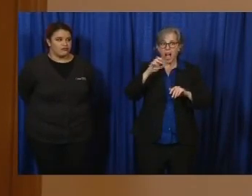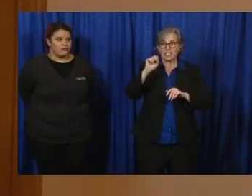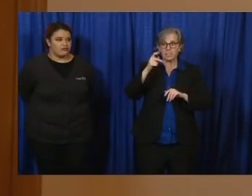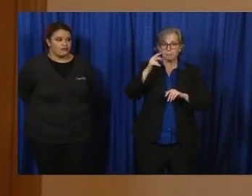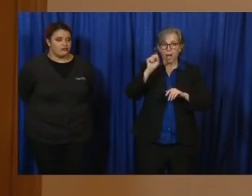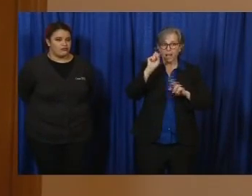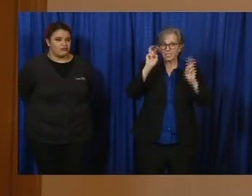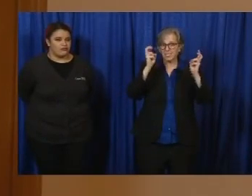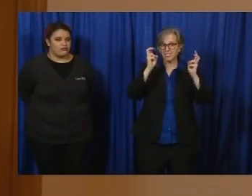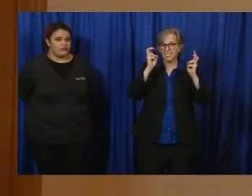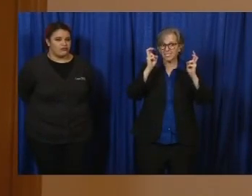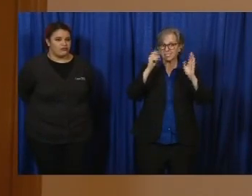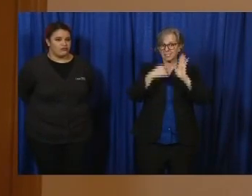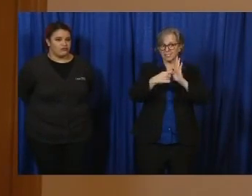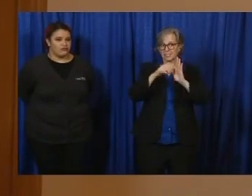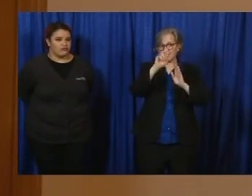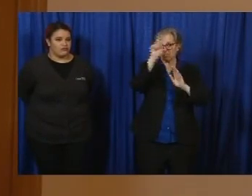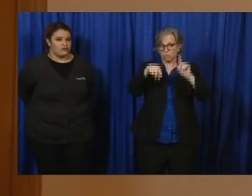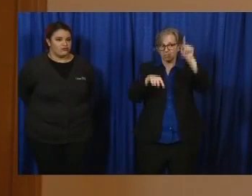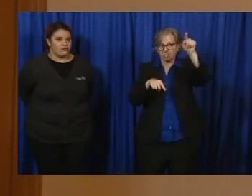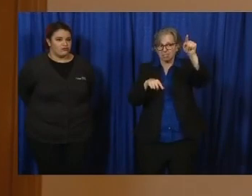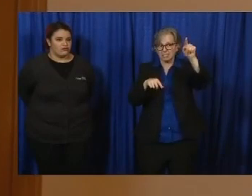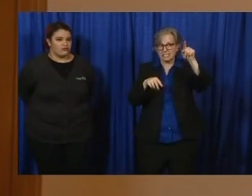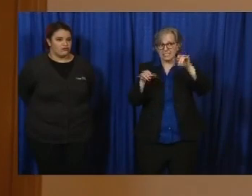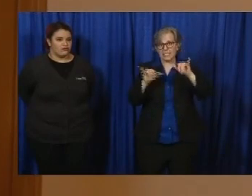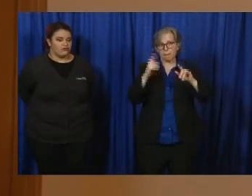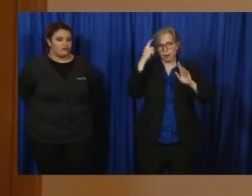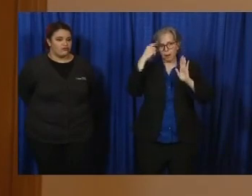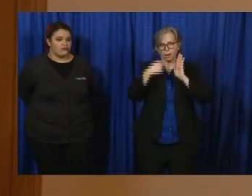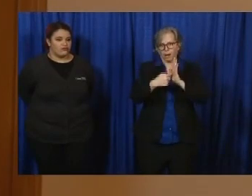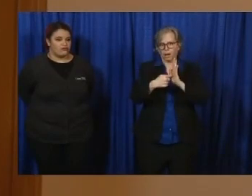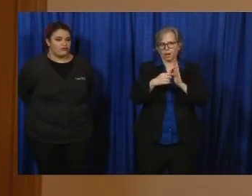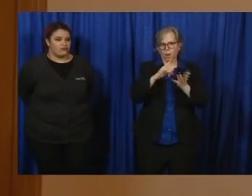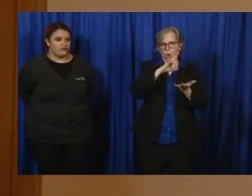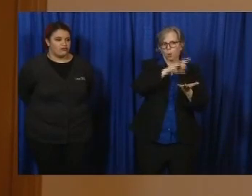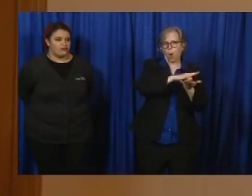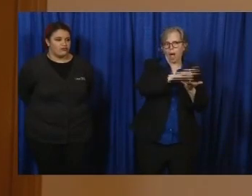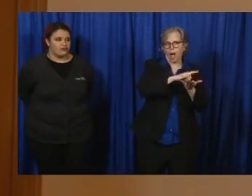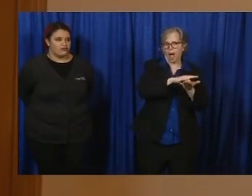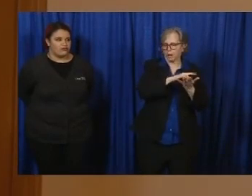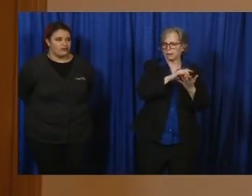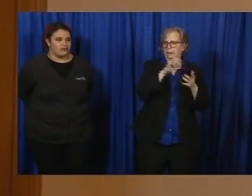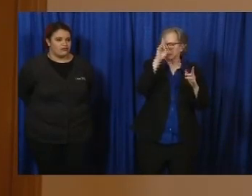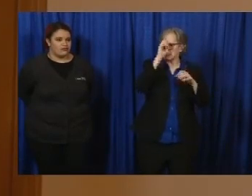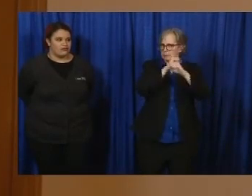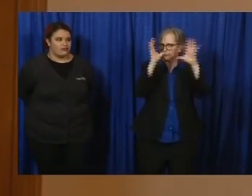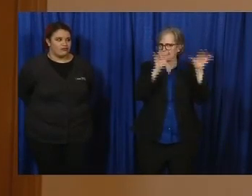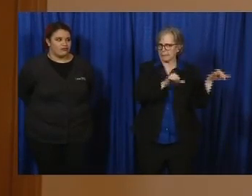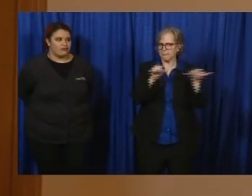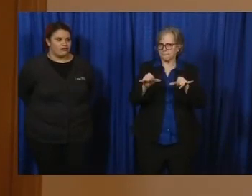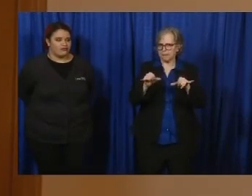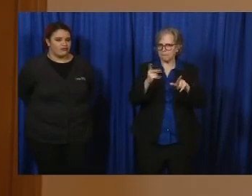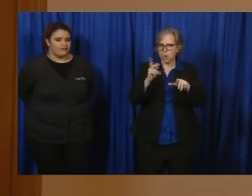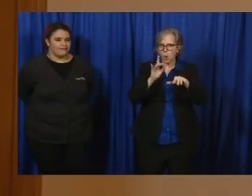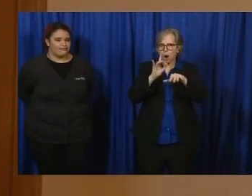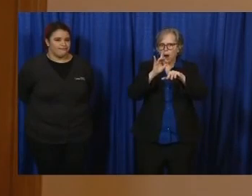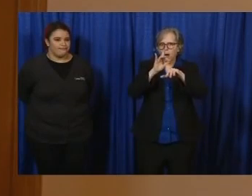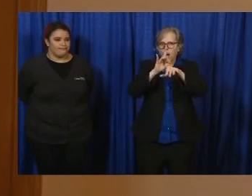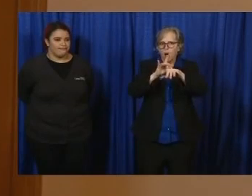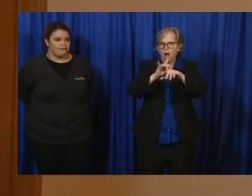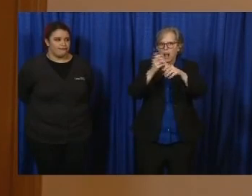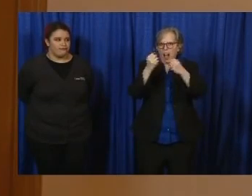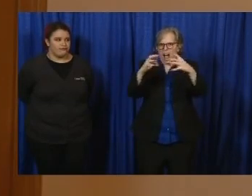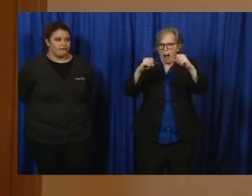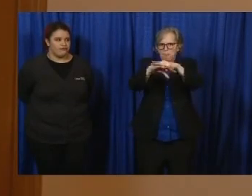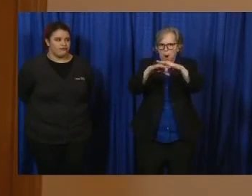You really should stay at home, quarantine yourself voluntarily for 14 days. If you've been in an area